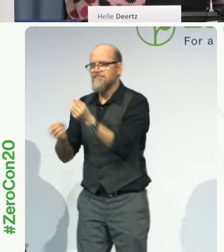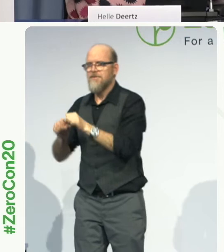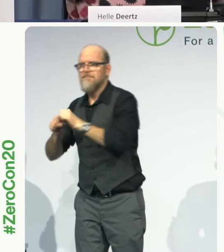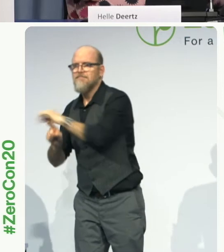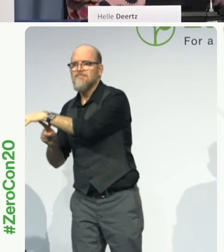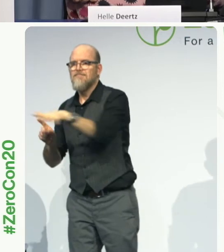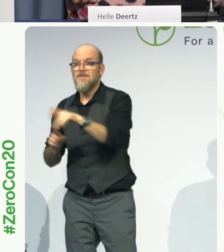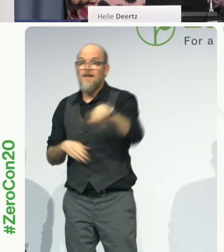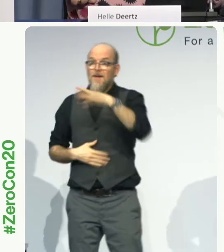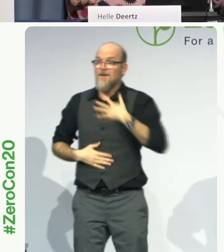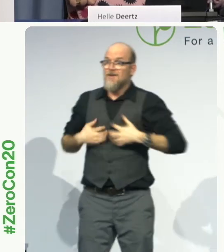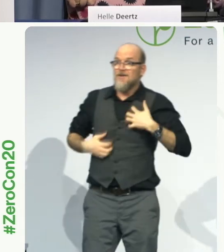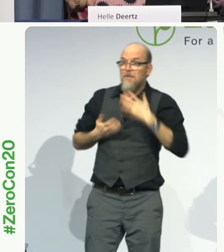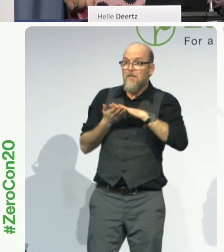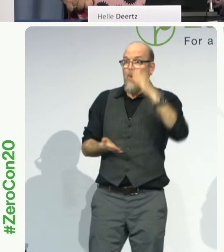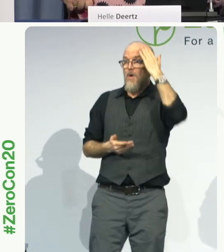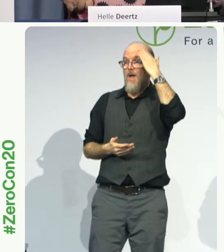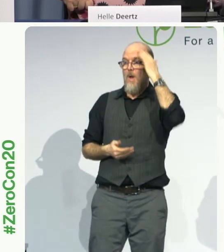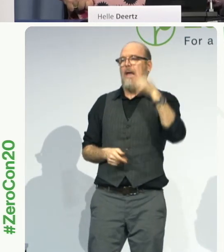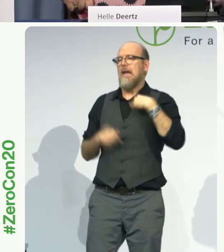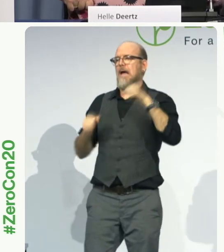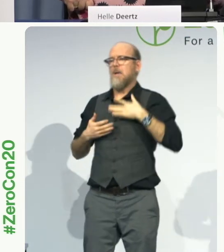happy to talk about you